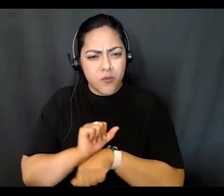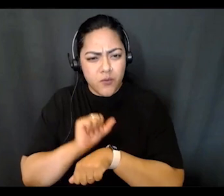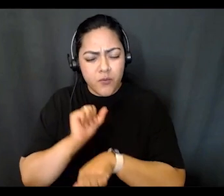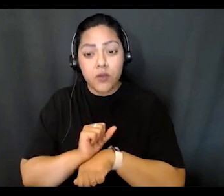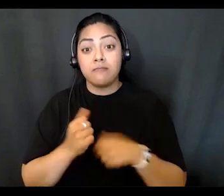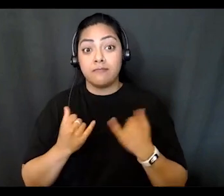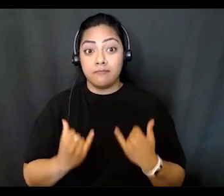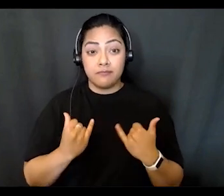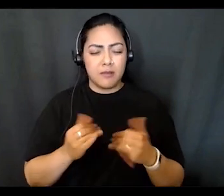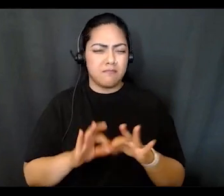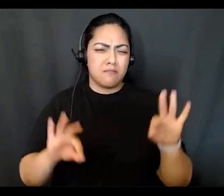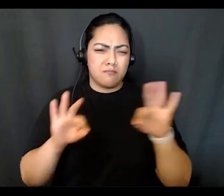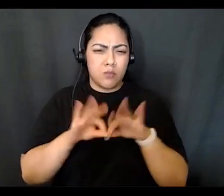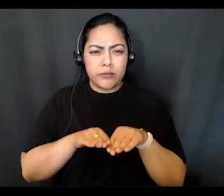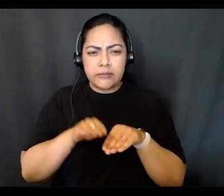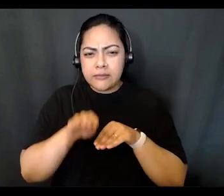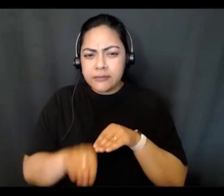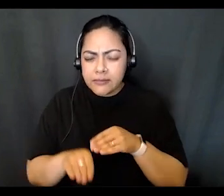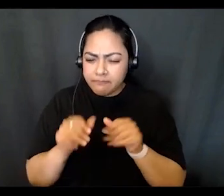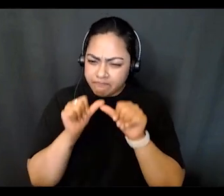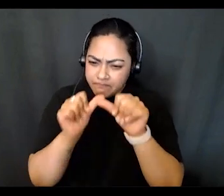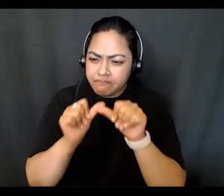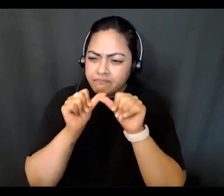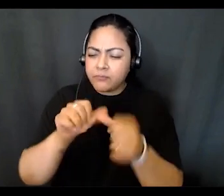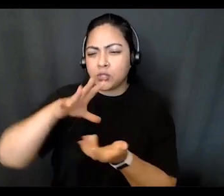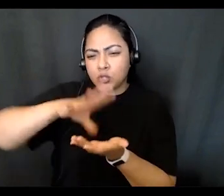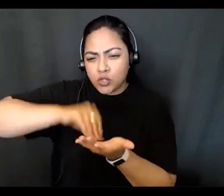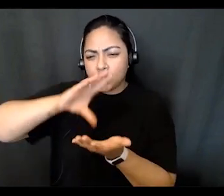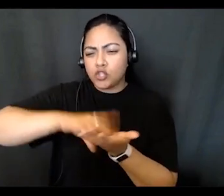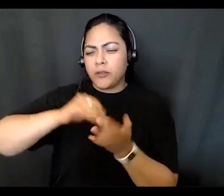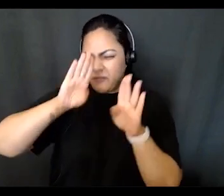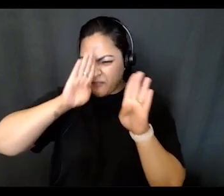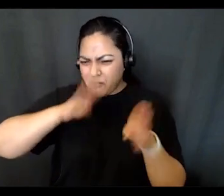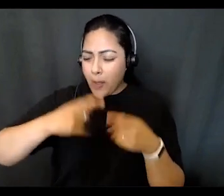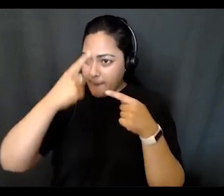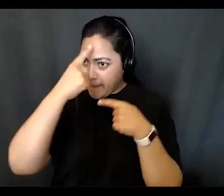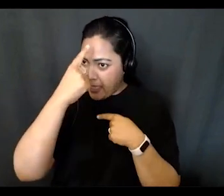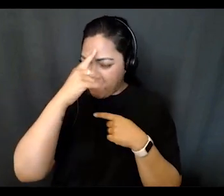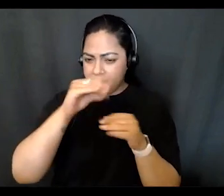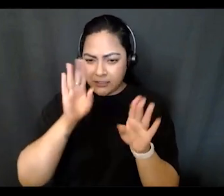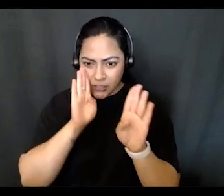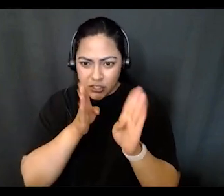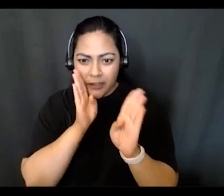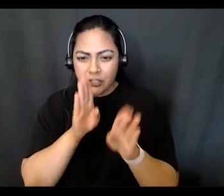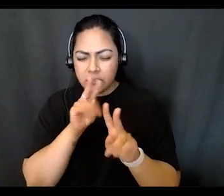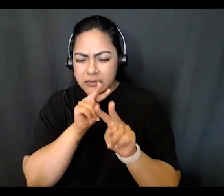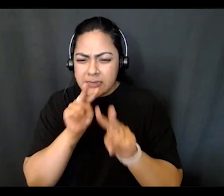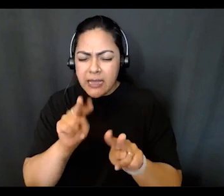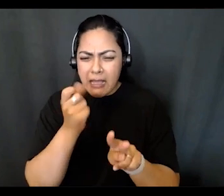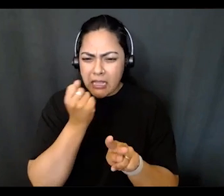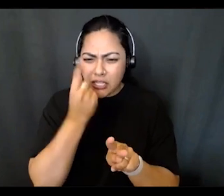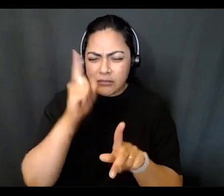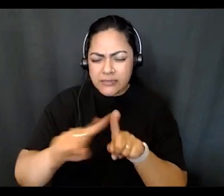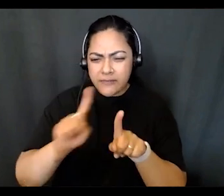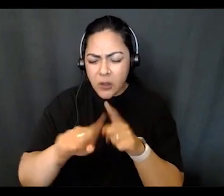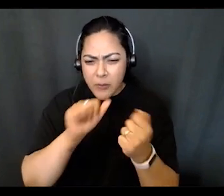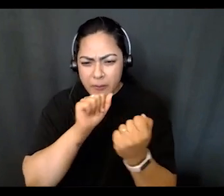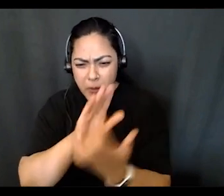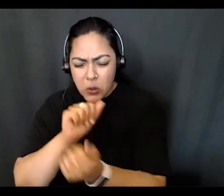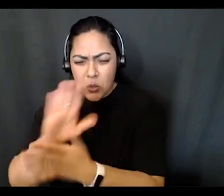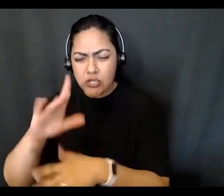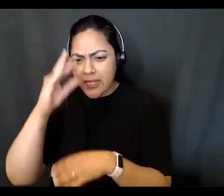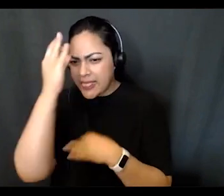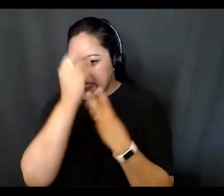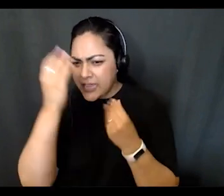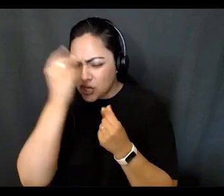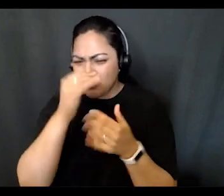how we continue this journey of learning as we focus our minds and attention towards understanding approaches and theories to Black